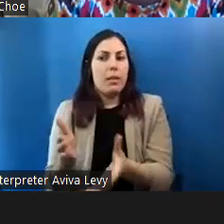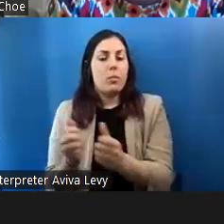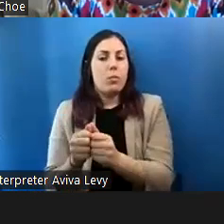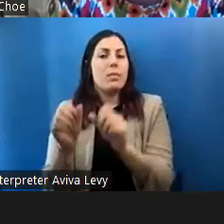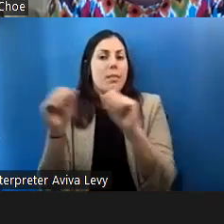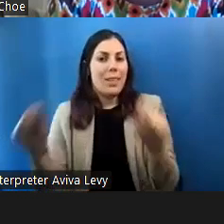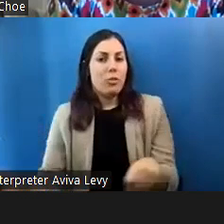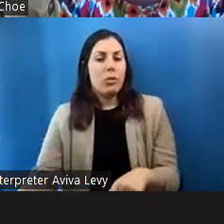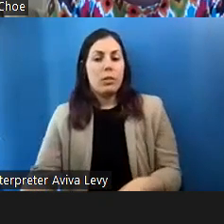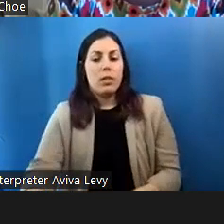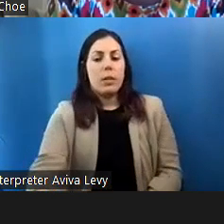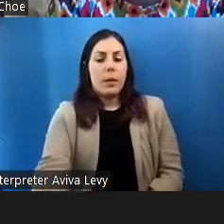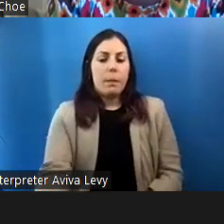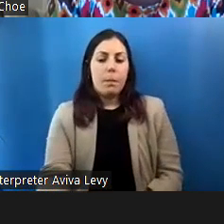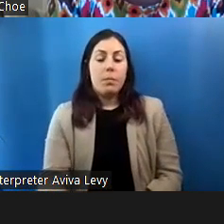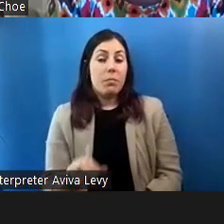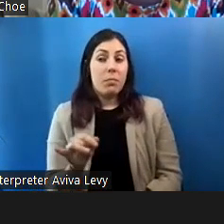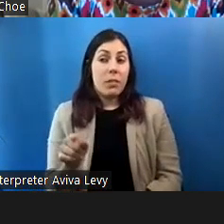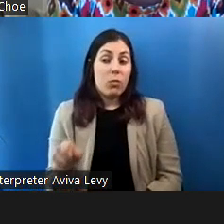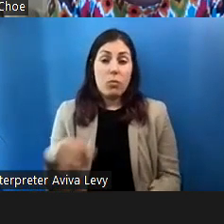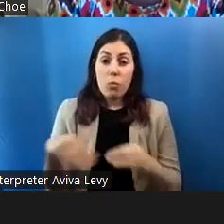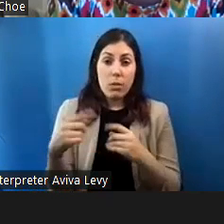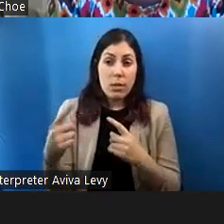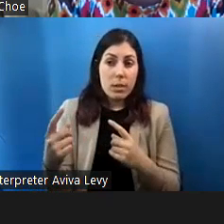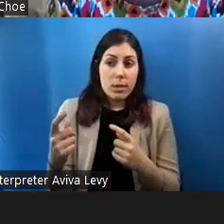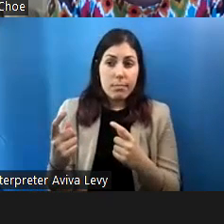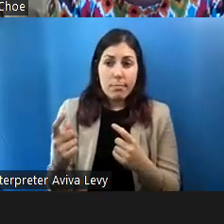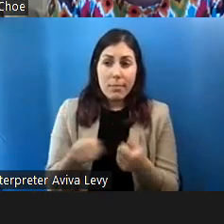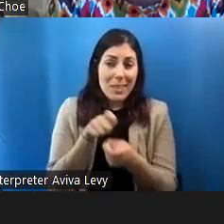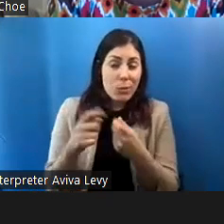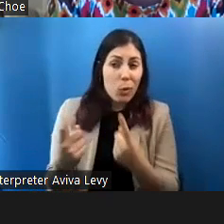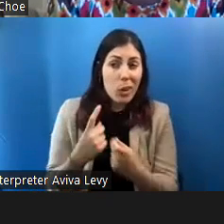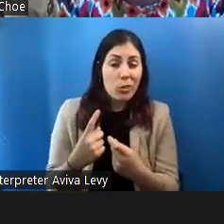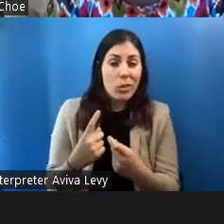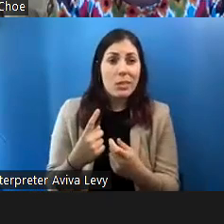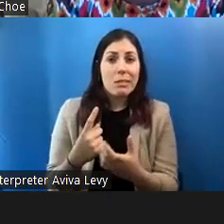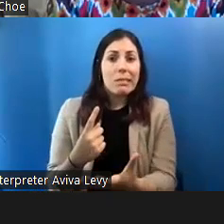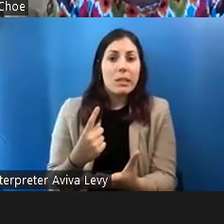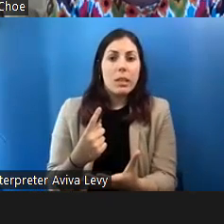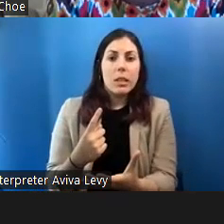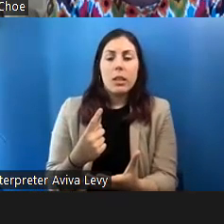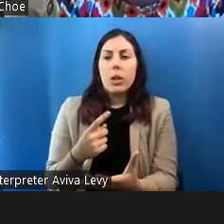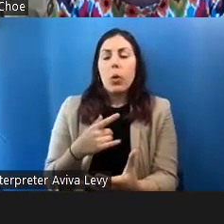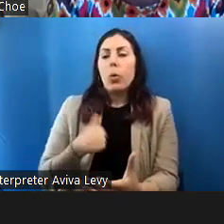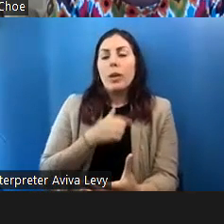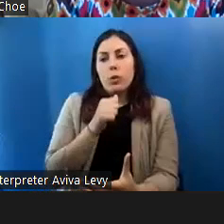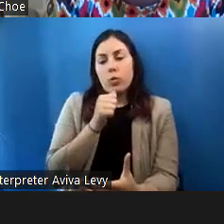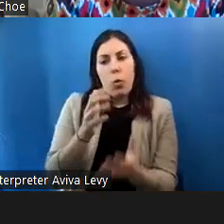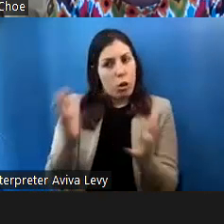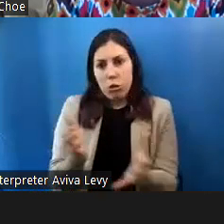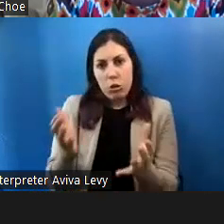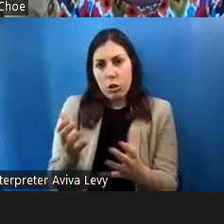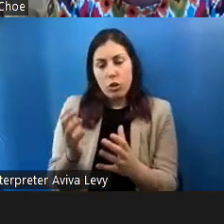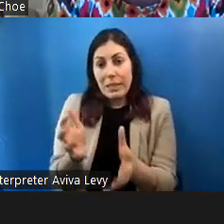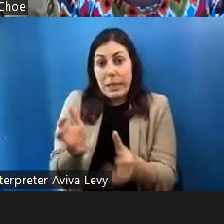If you have more specifics on what you are thinking about, we typically don't encourage speed in the busways for safety reasons, but